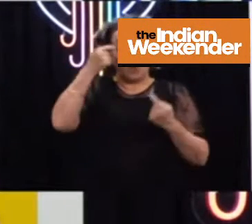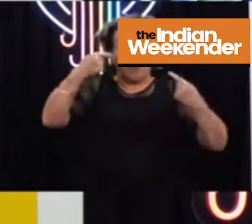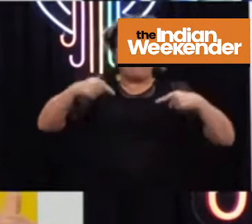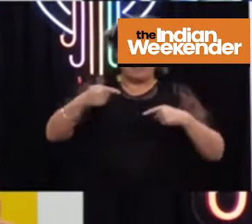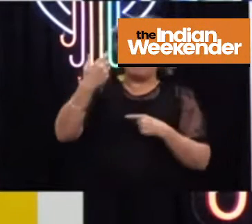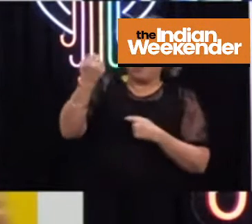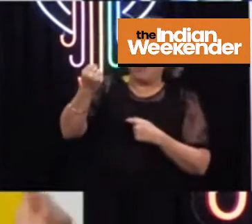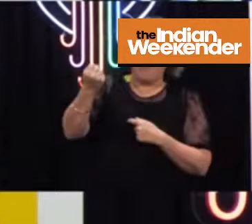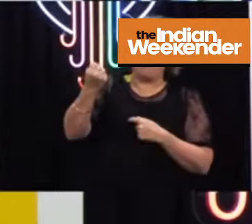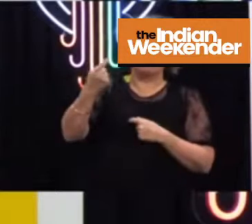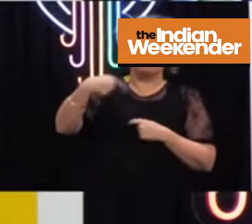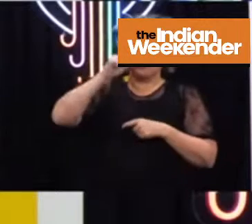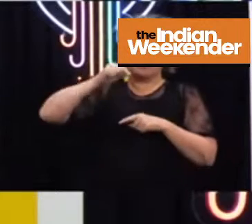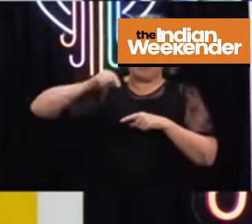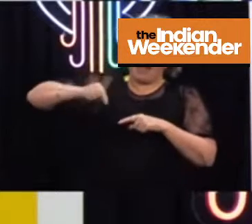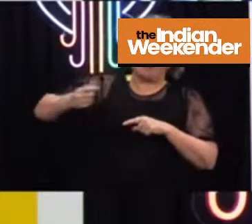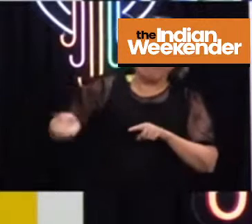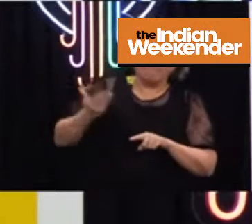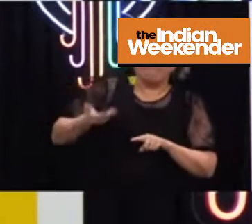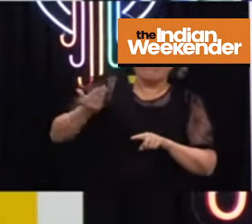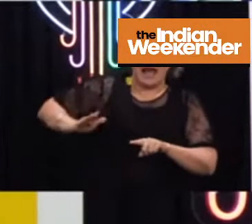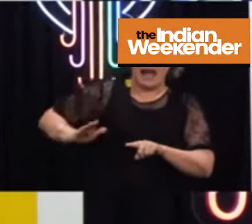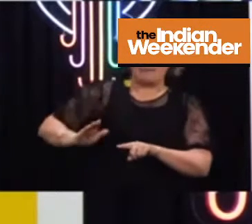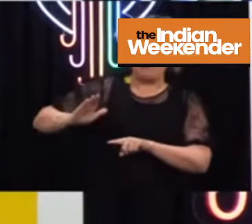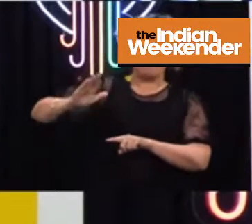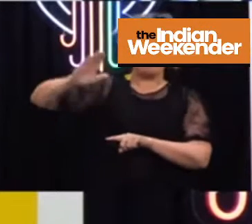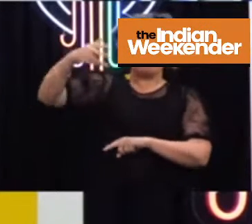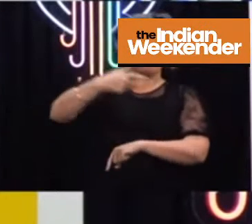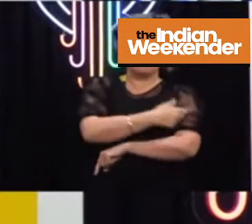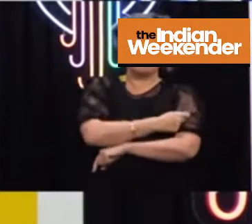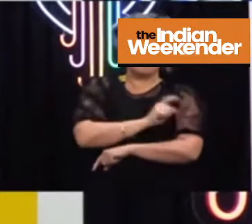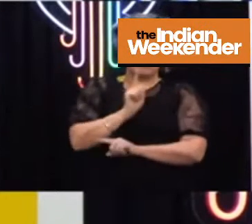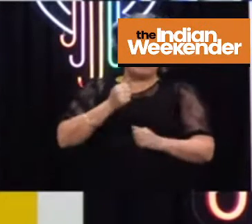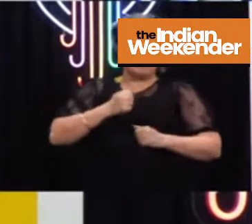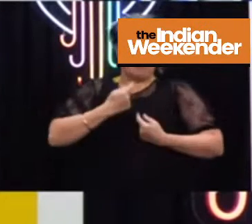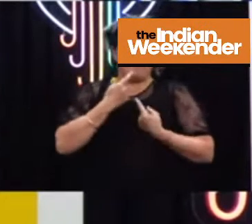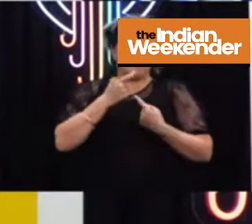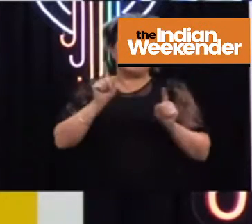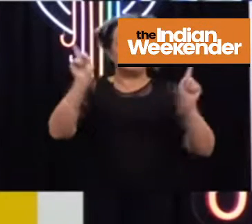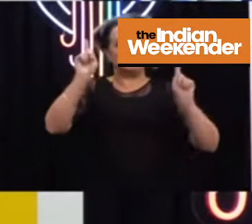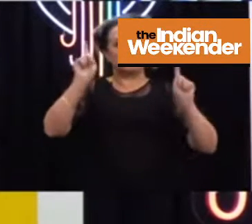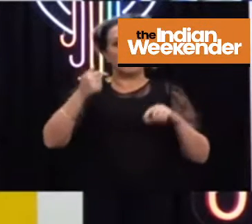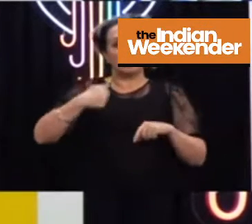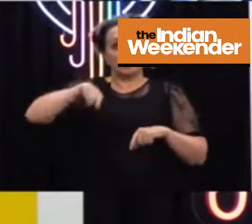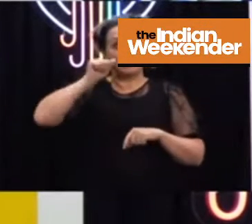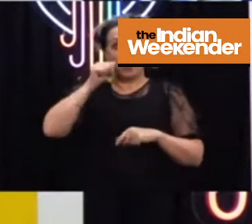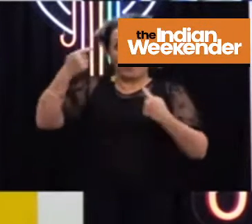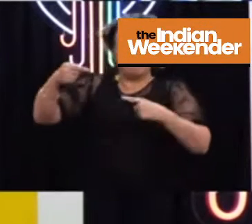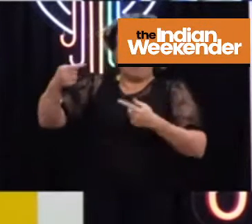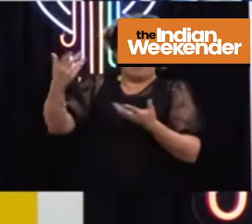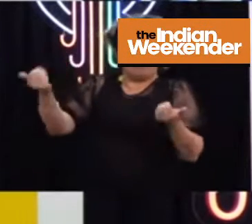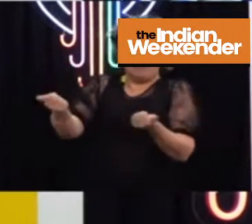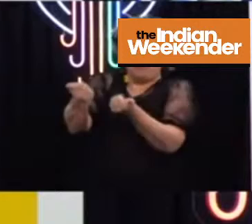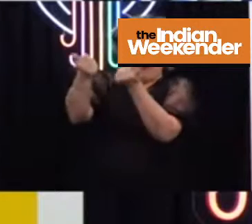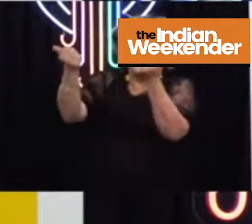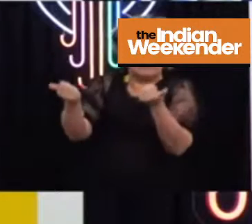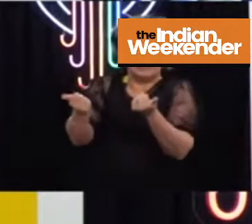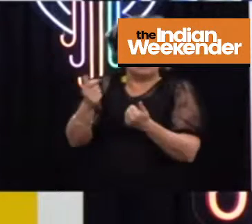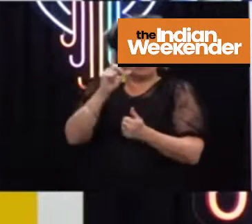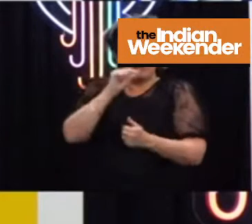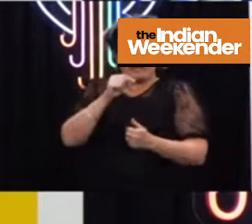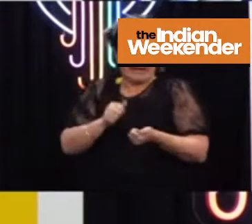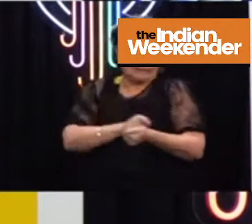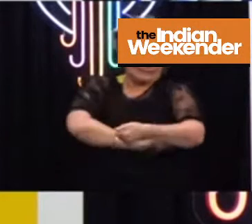go much higher than that. And so really that's my message today. We know we have that capacity. We know that we can do